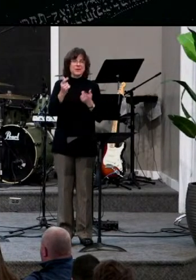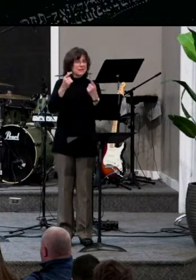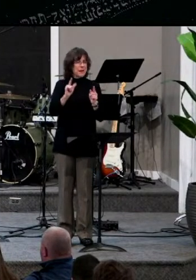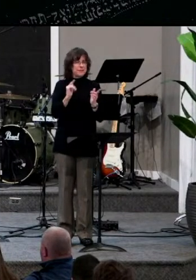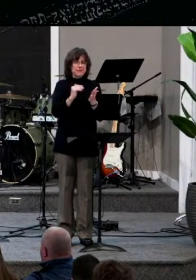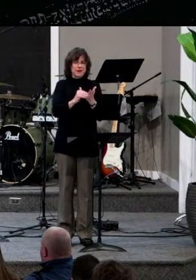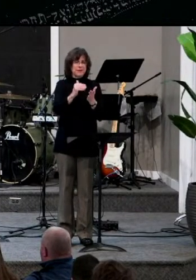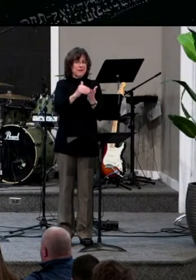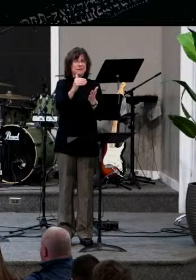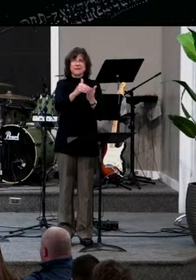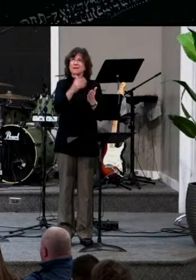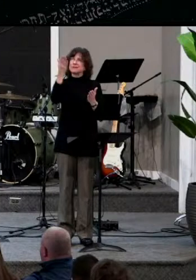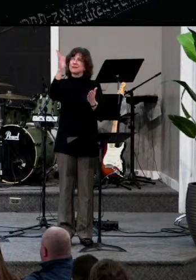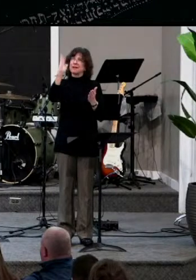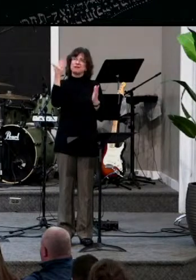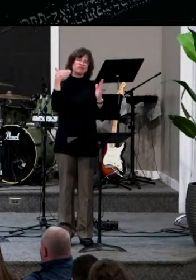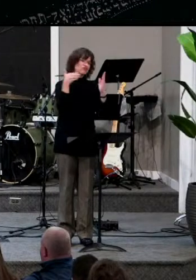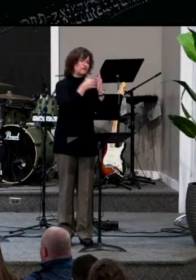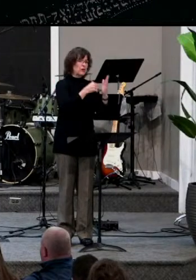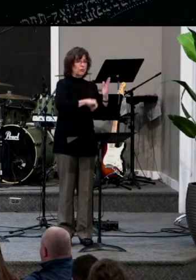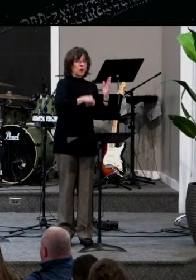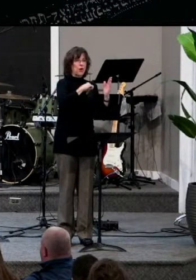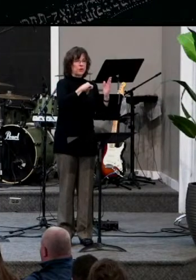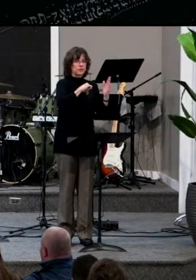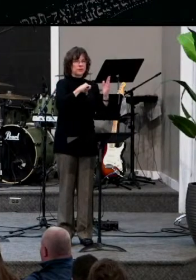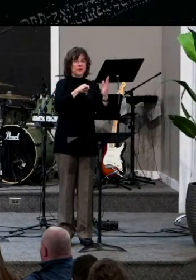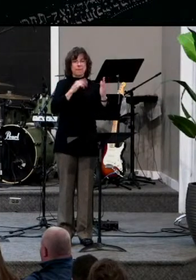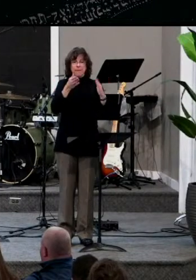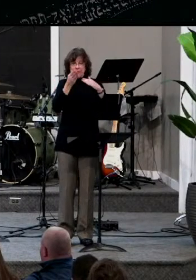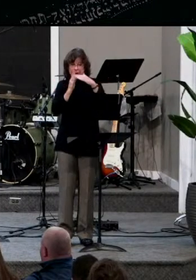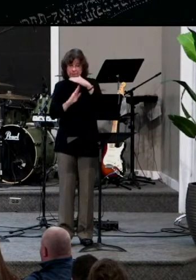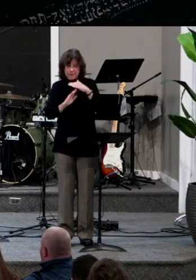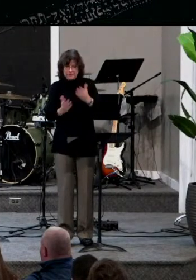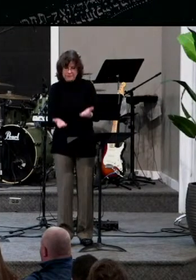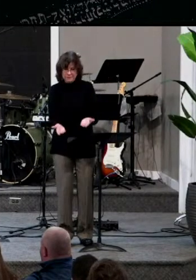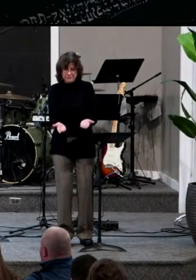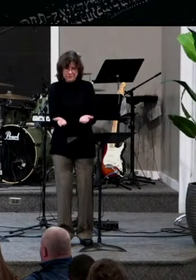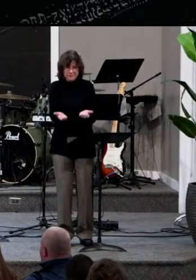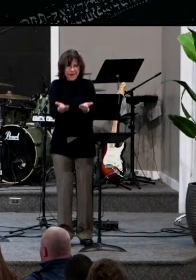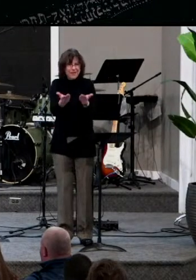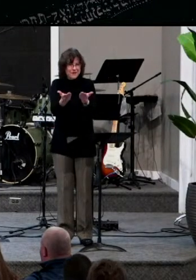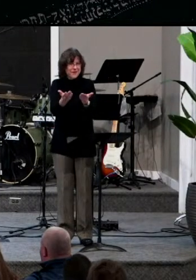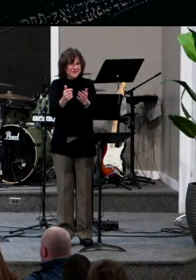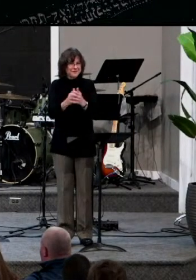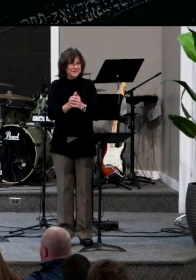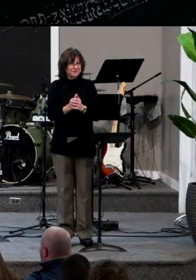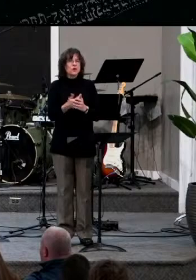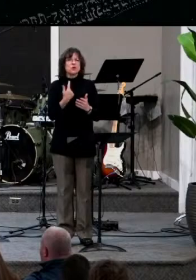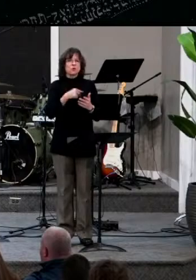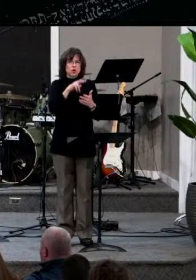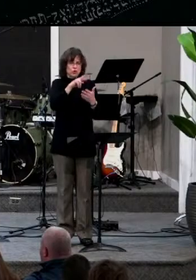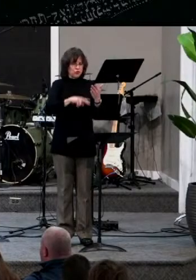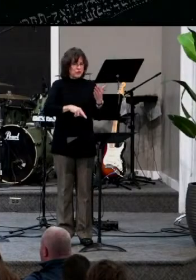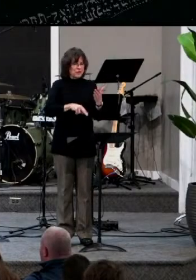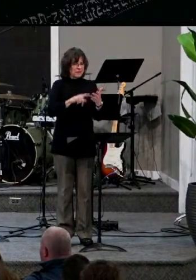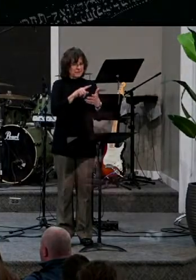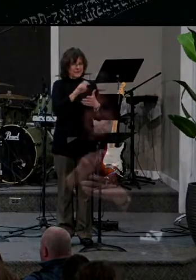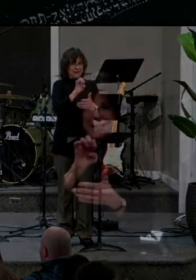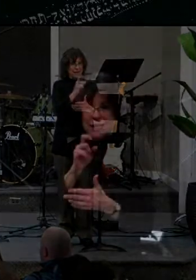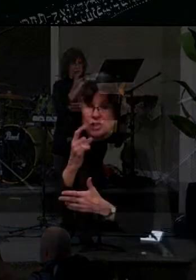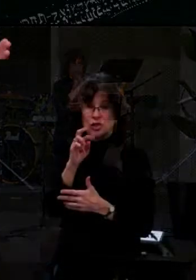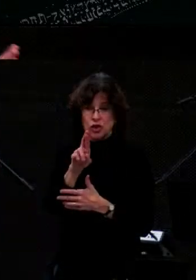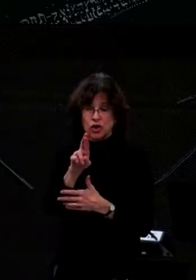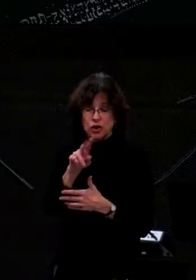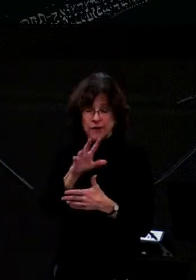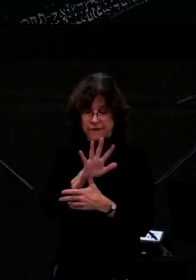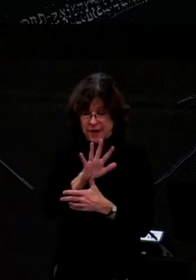and he takes the low and he brings them up. We're going to read Esther 5, 6, and 7 this morning, but before we do,